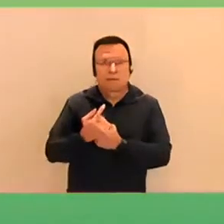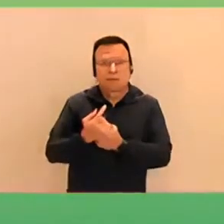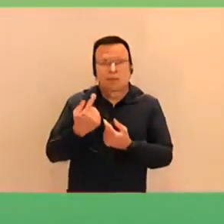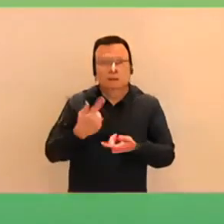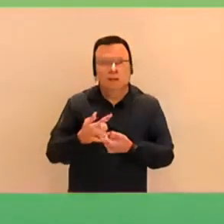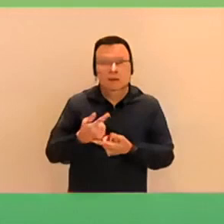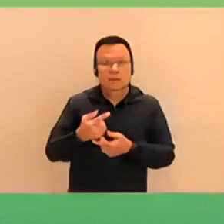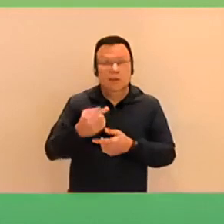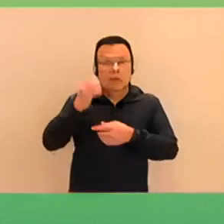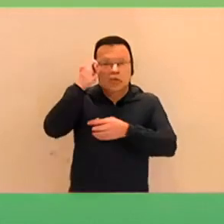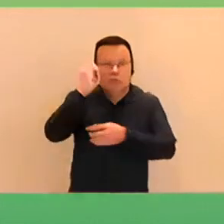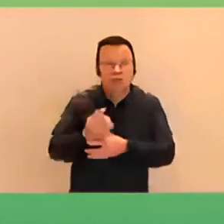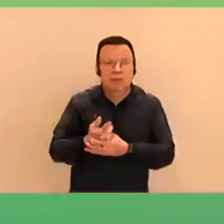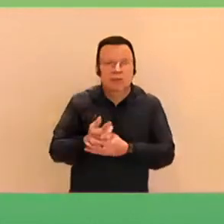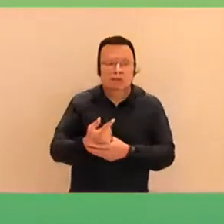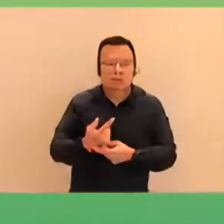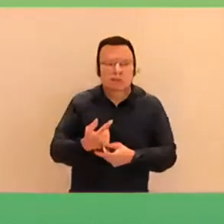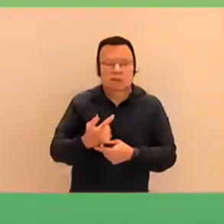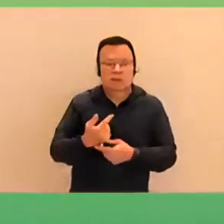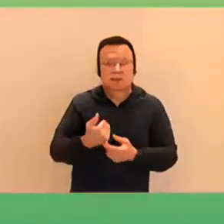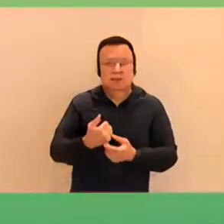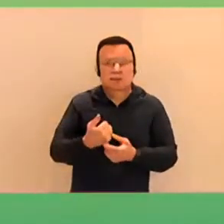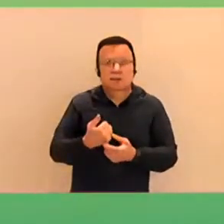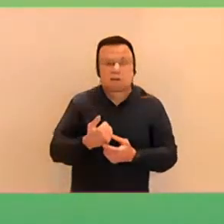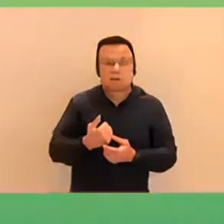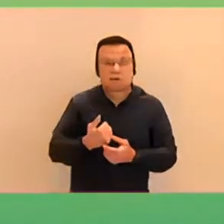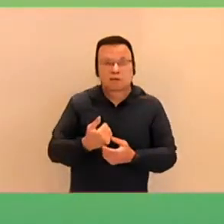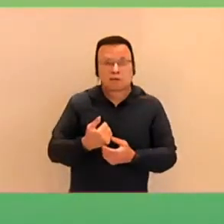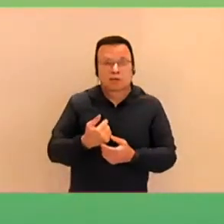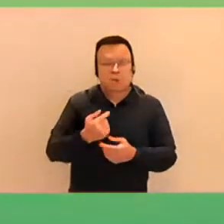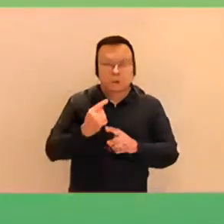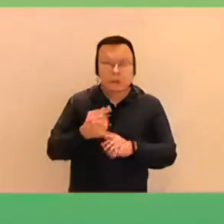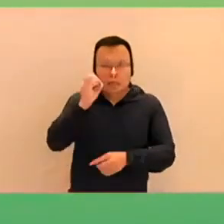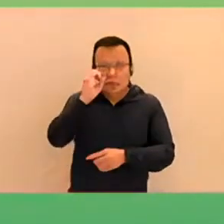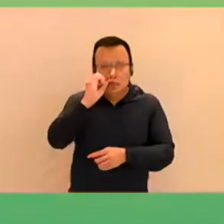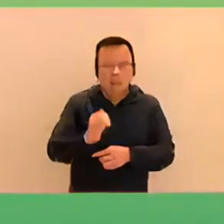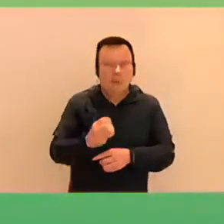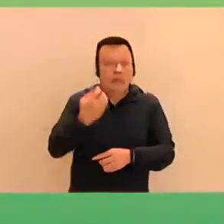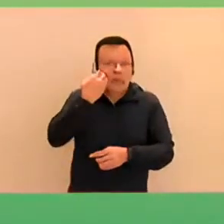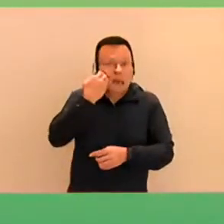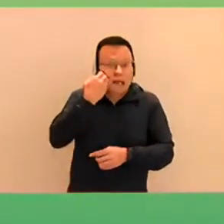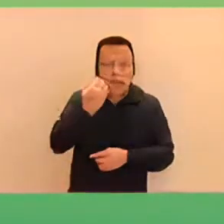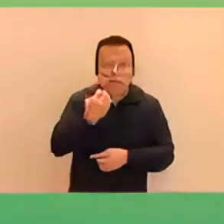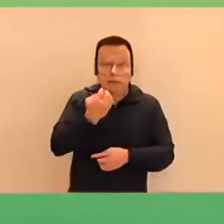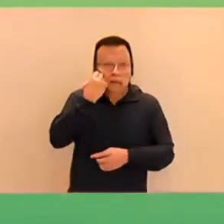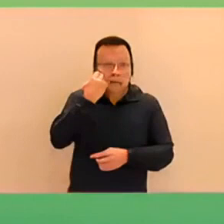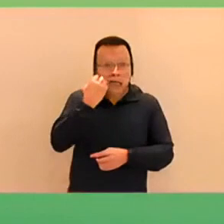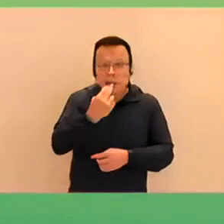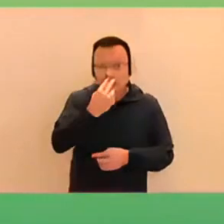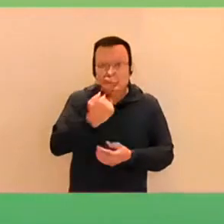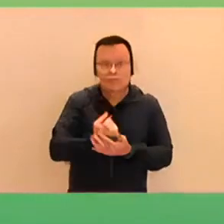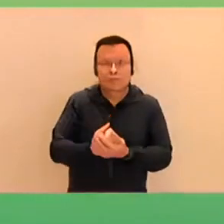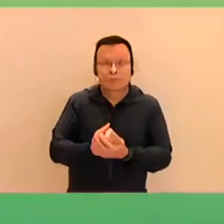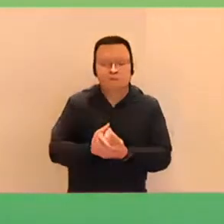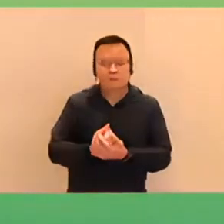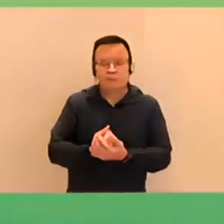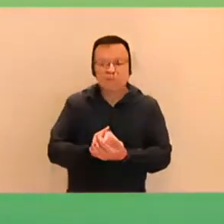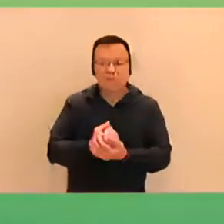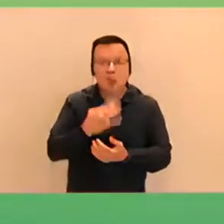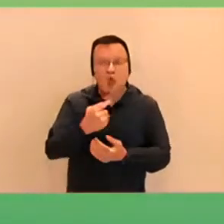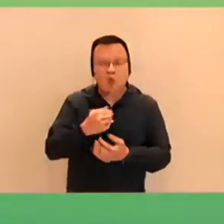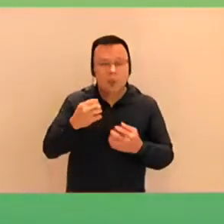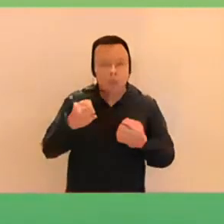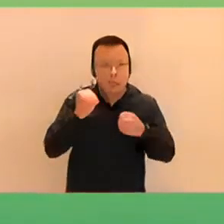have net zero cooling and net zero electricity for buildings and cities? So the target